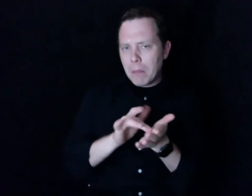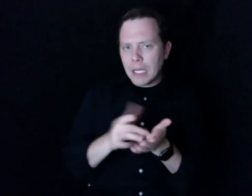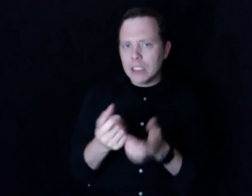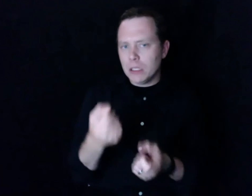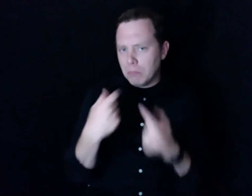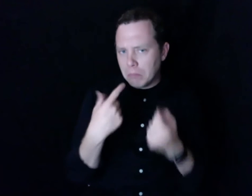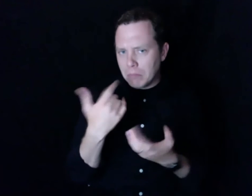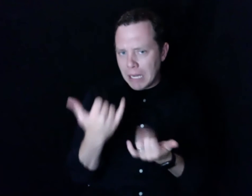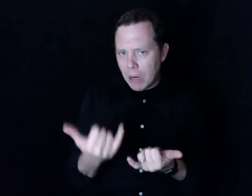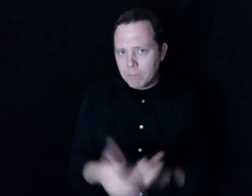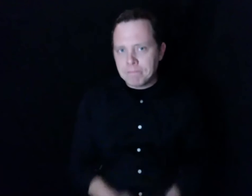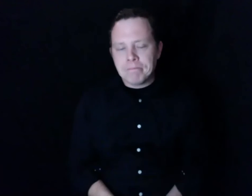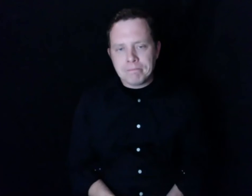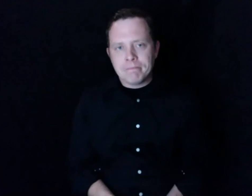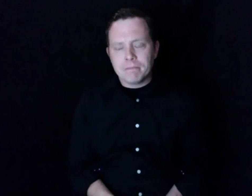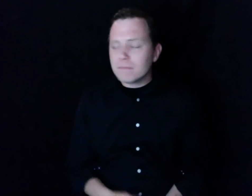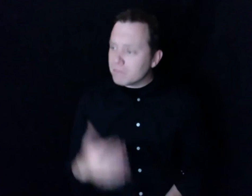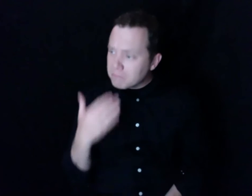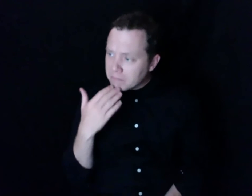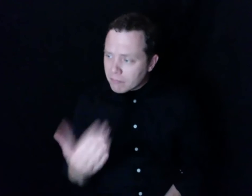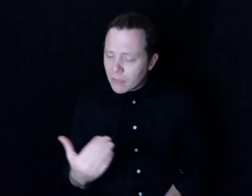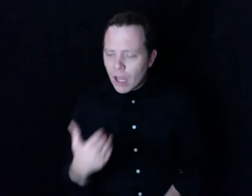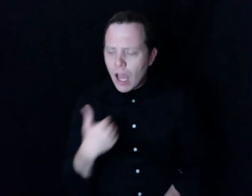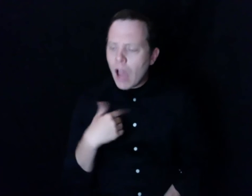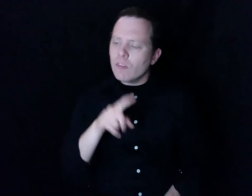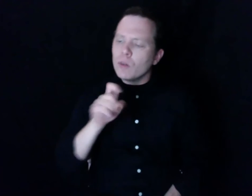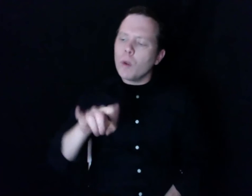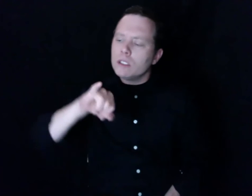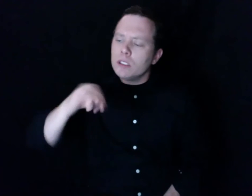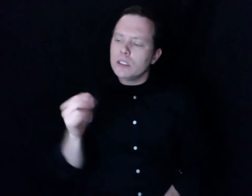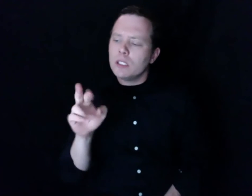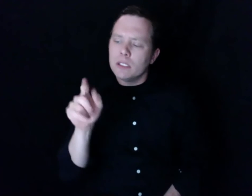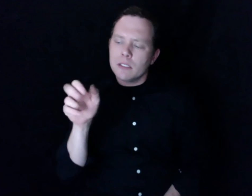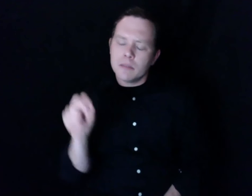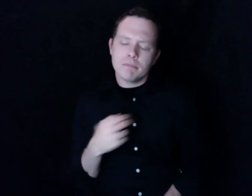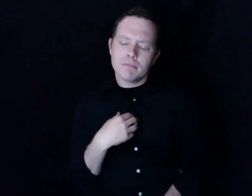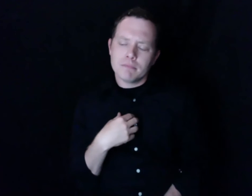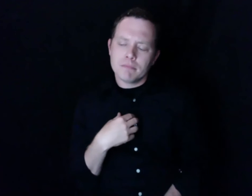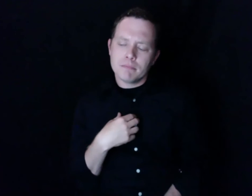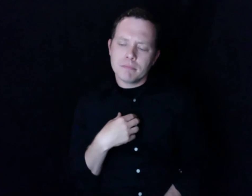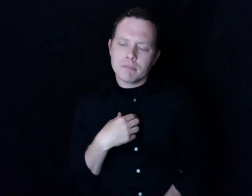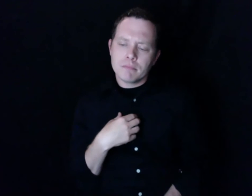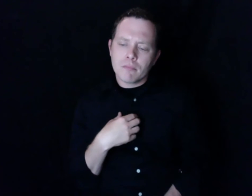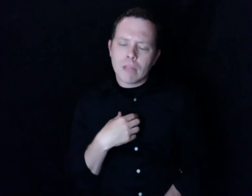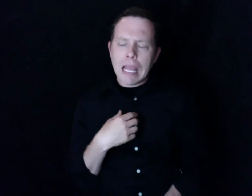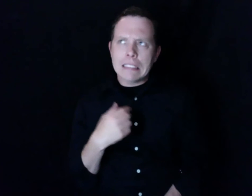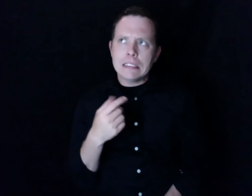Thank you. So I have a question, Justin. Is there such a thing as too much